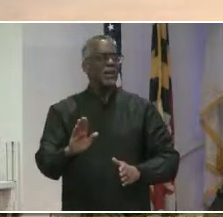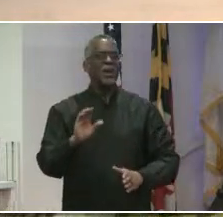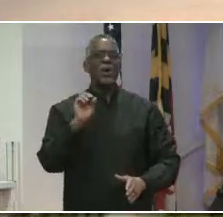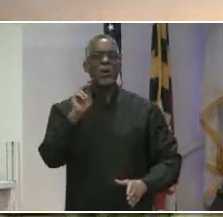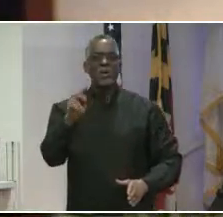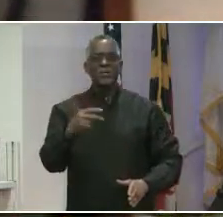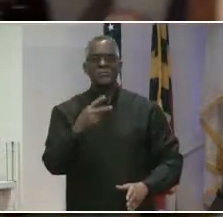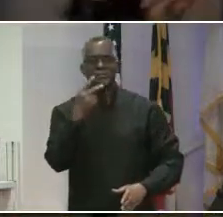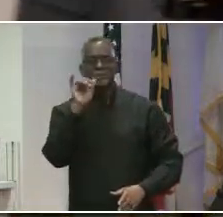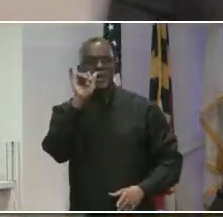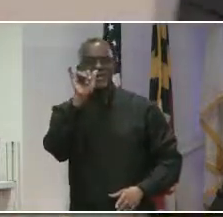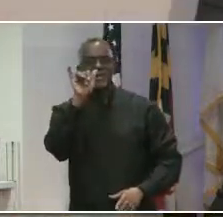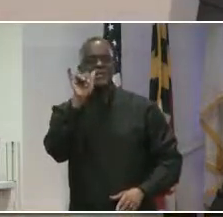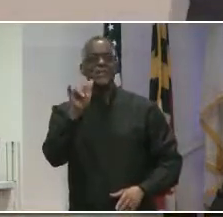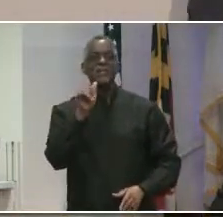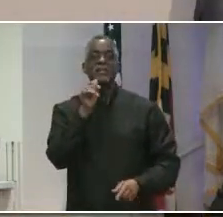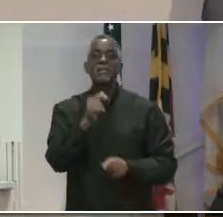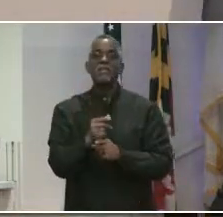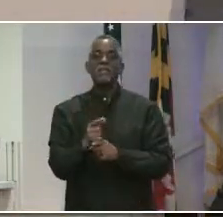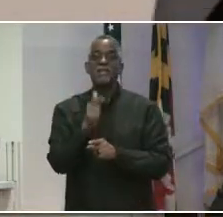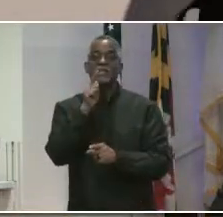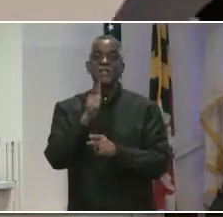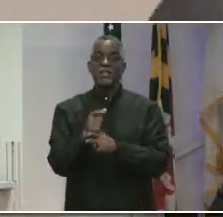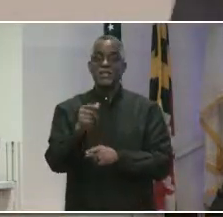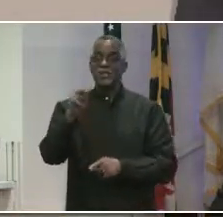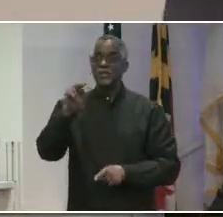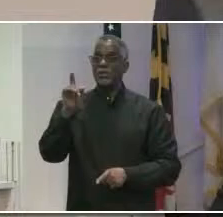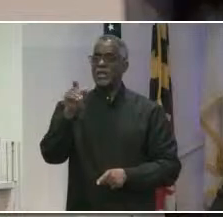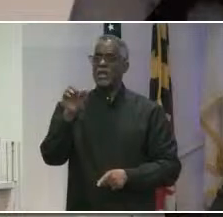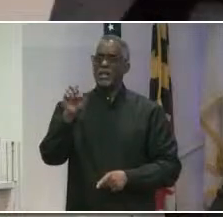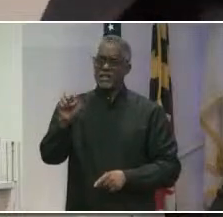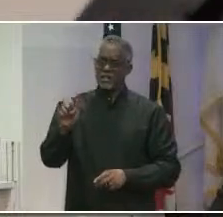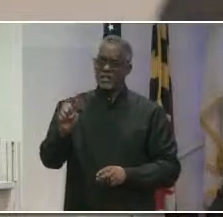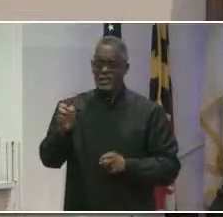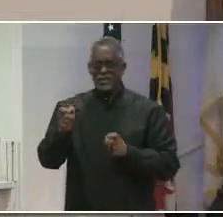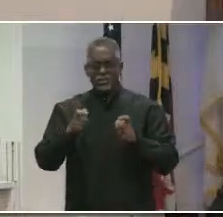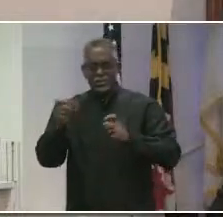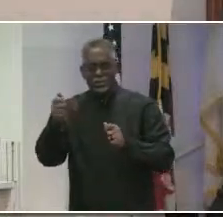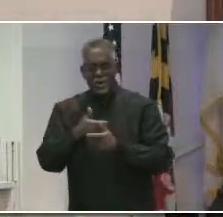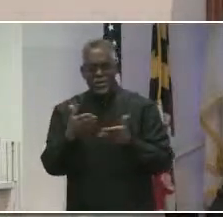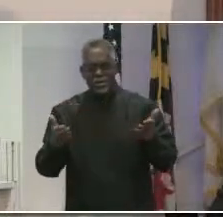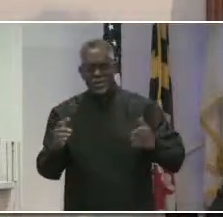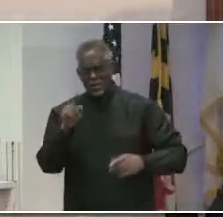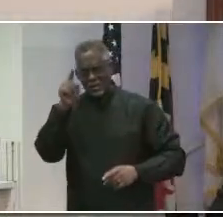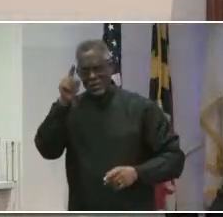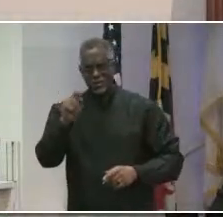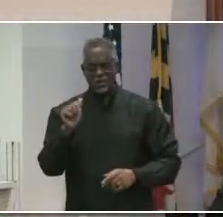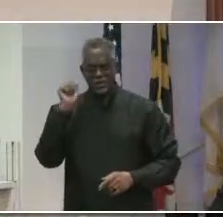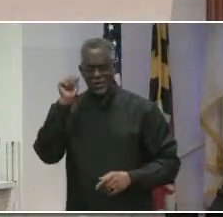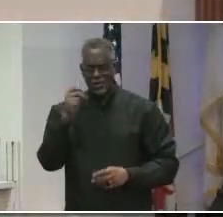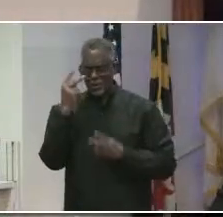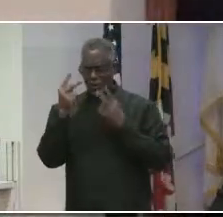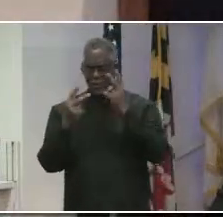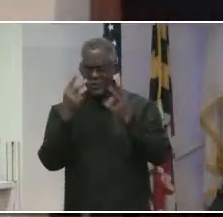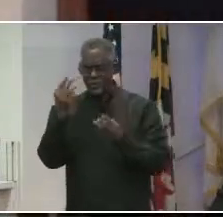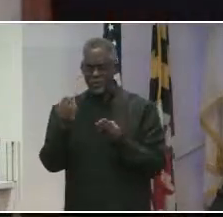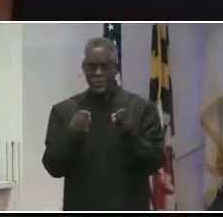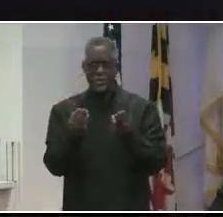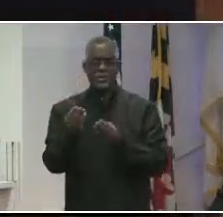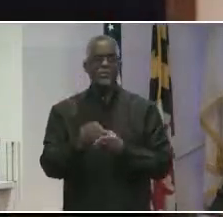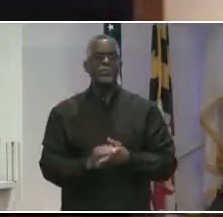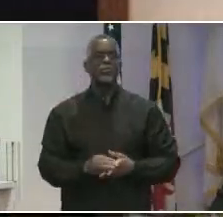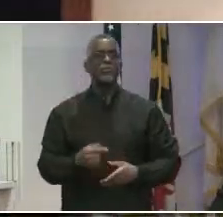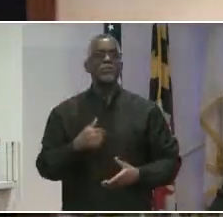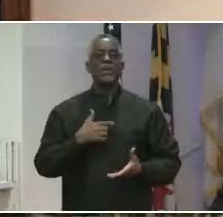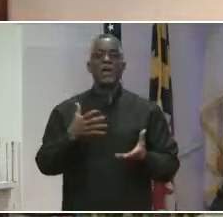I got it. But Sister Nadine is like the engineer. She running everything up there. Amen? Amen, amen. I